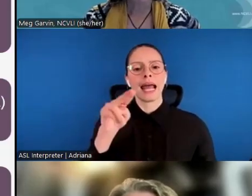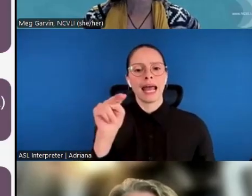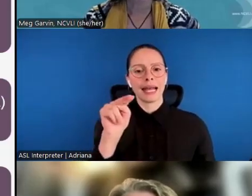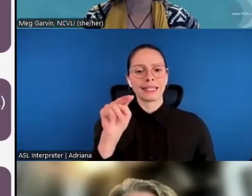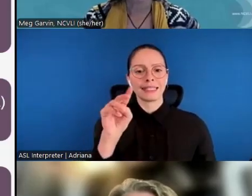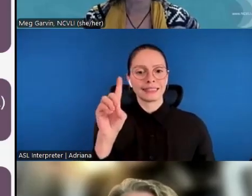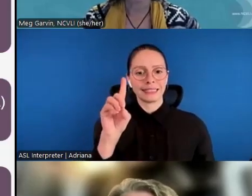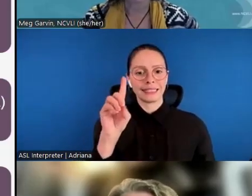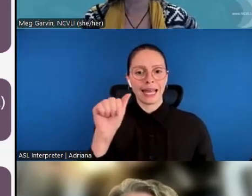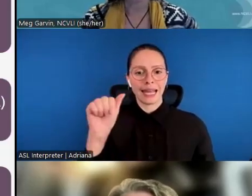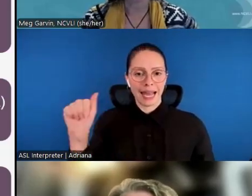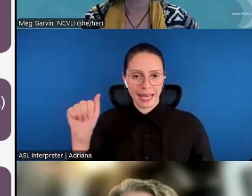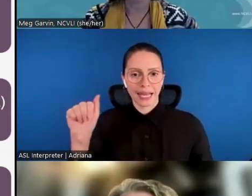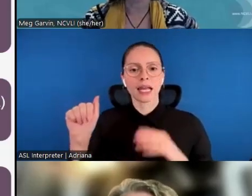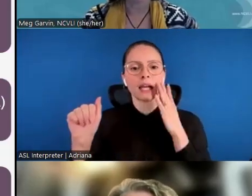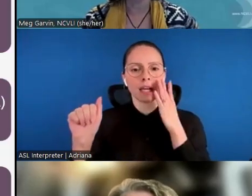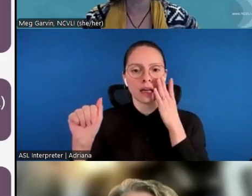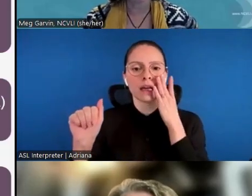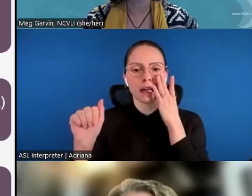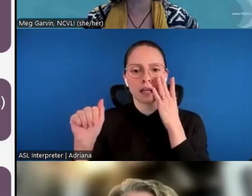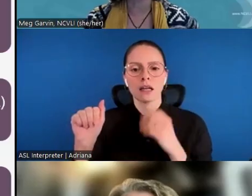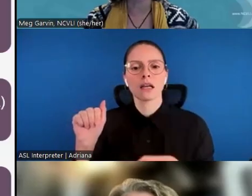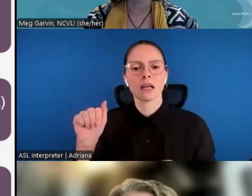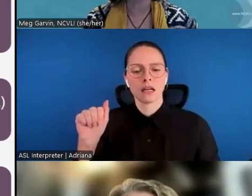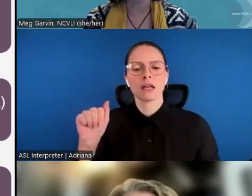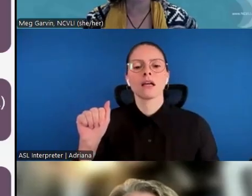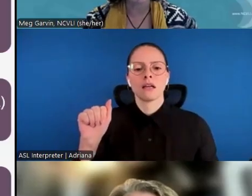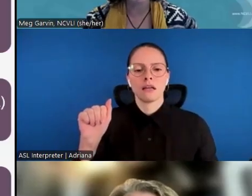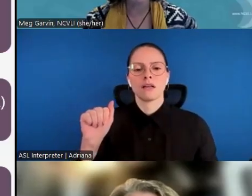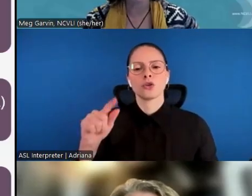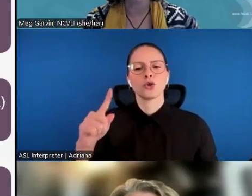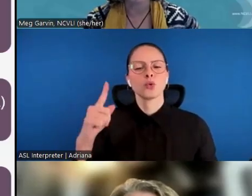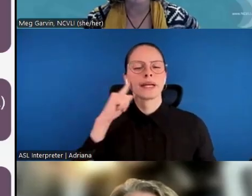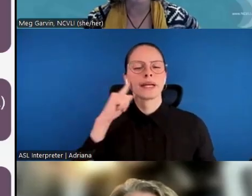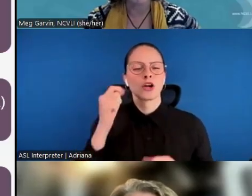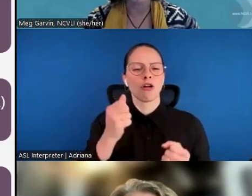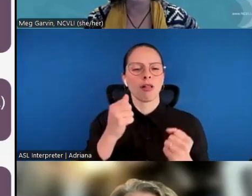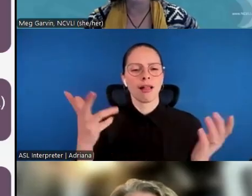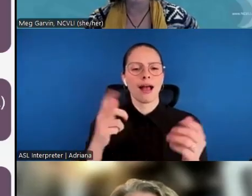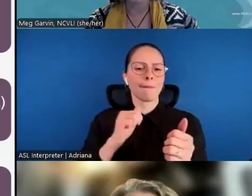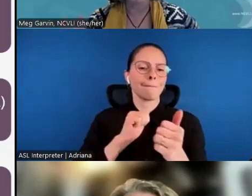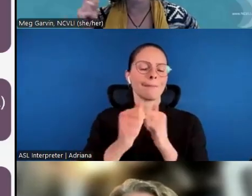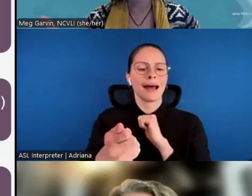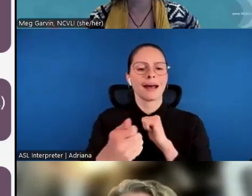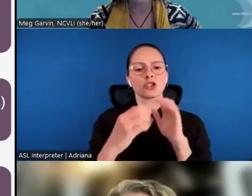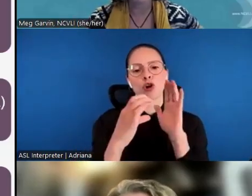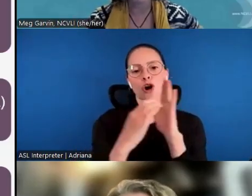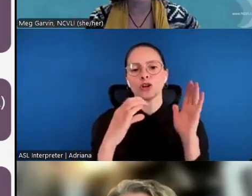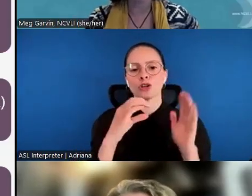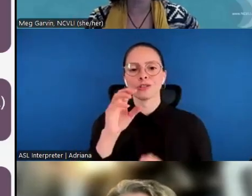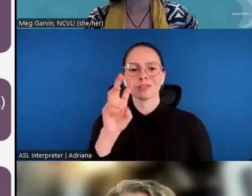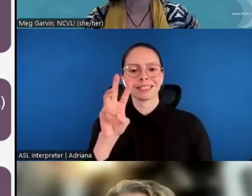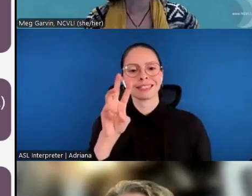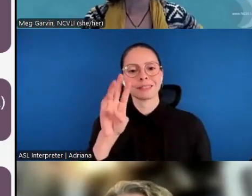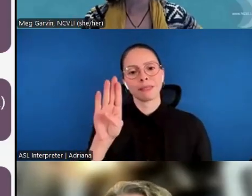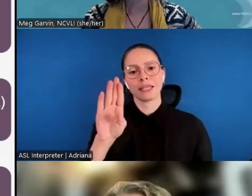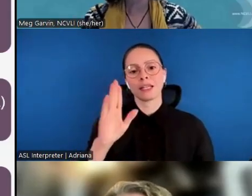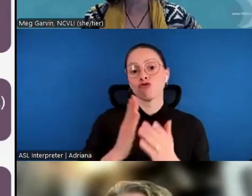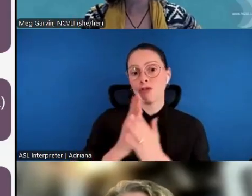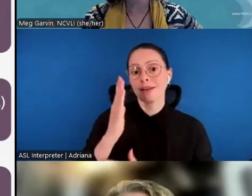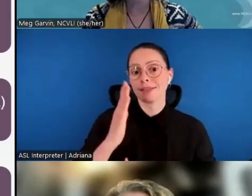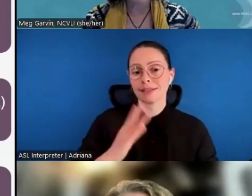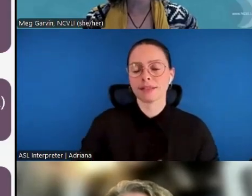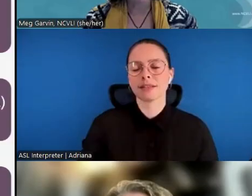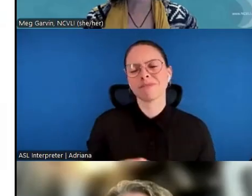NDAA. You'll hear that mentioned a lot today, which passed Article 6B rights. And we're going to talk about that, but those are victims' rights. And then we've